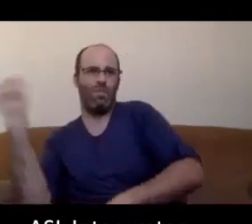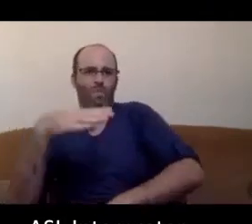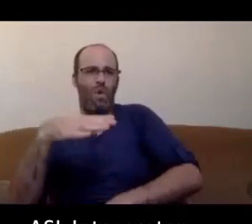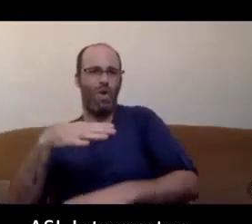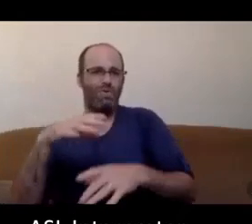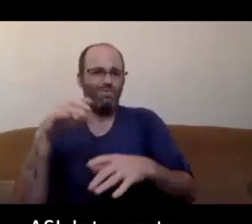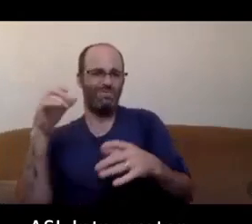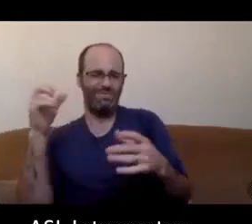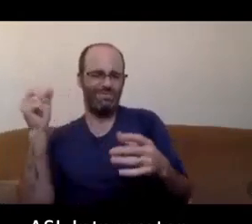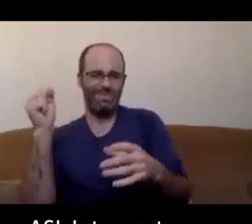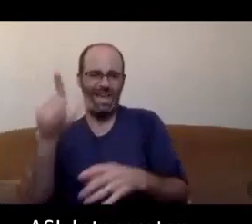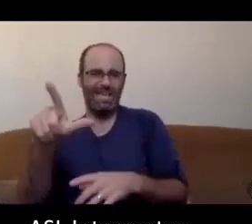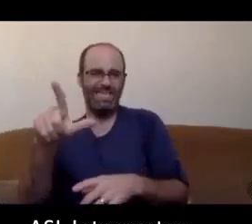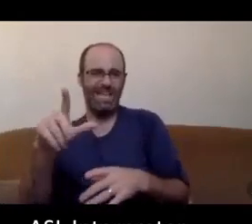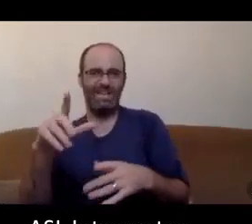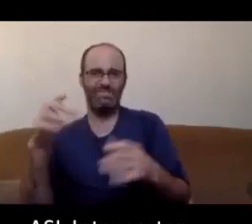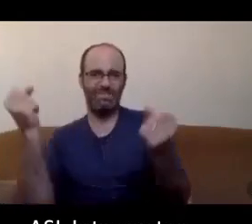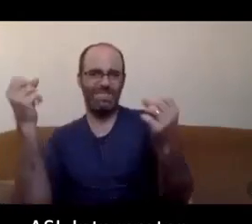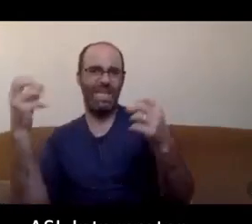integrated